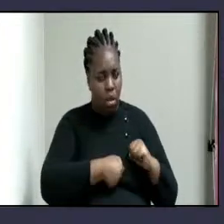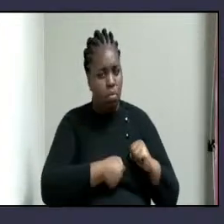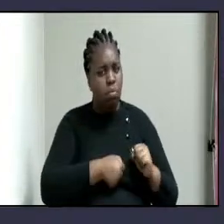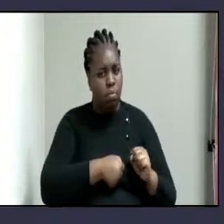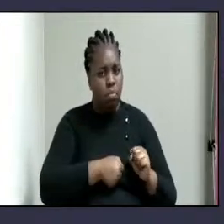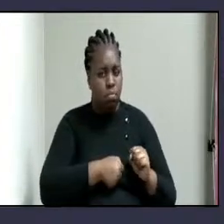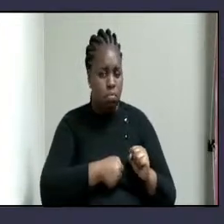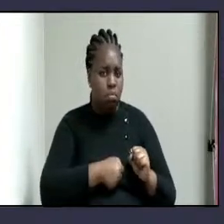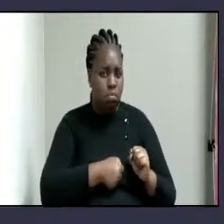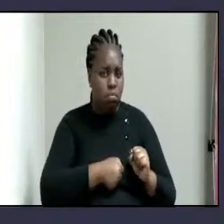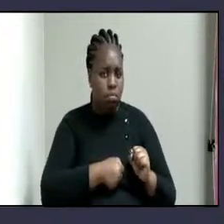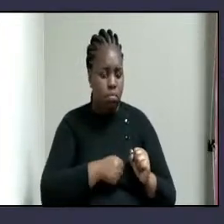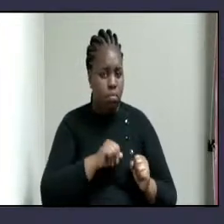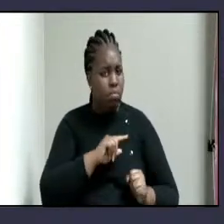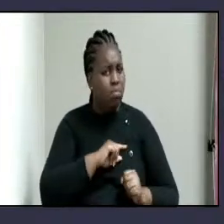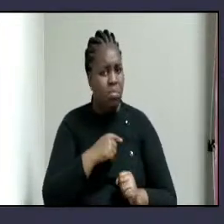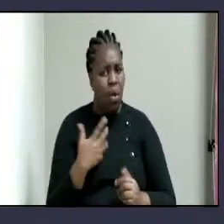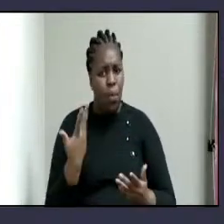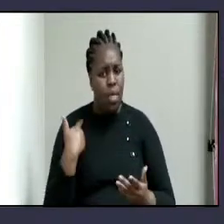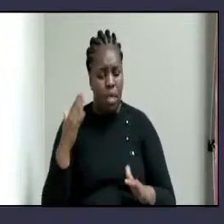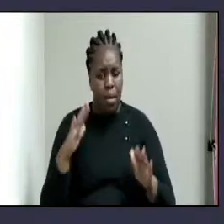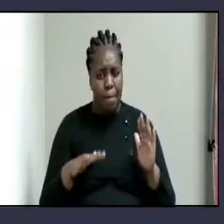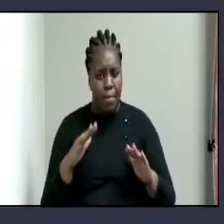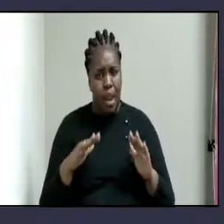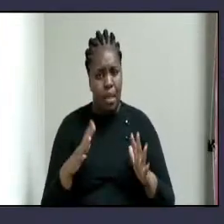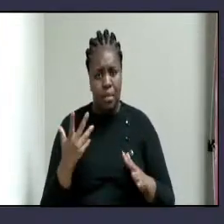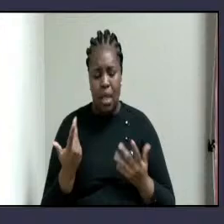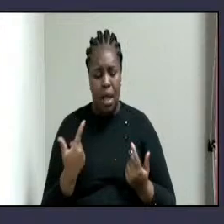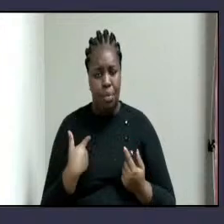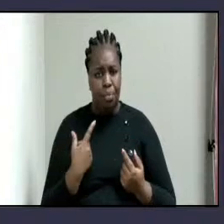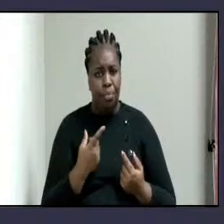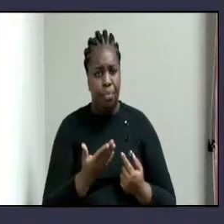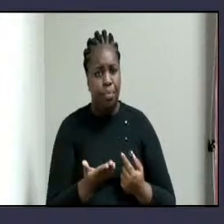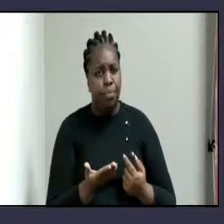say the least. To say then, how do we balance on one hand,